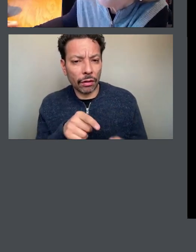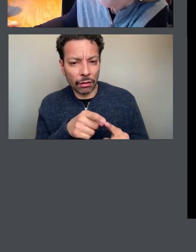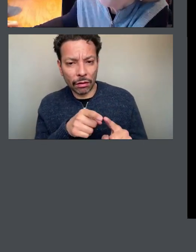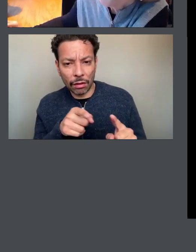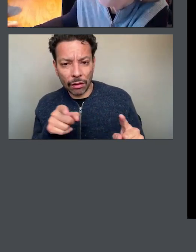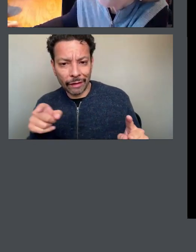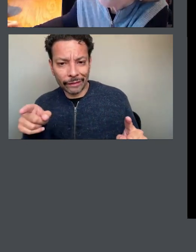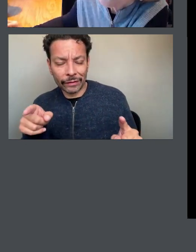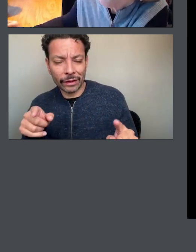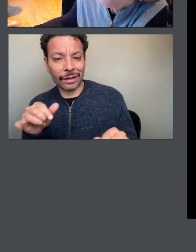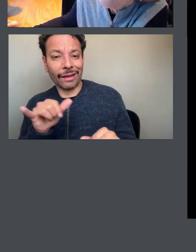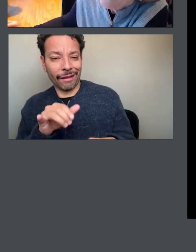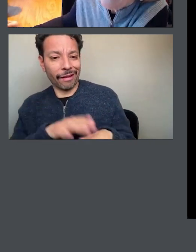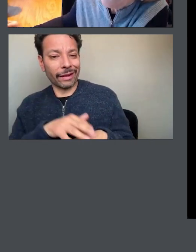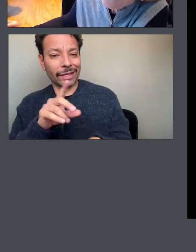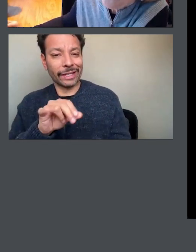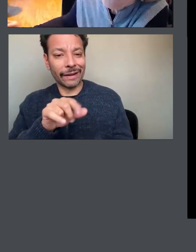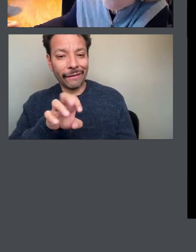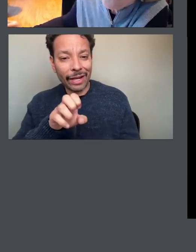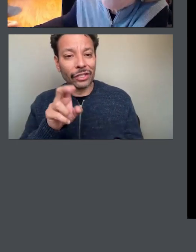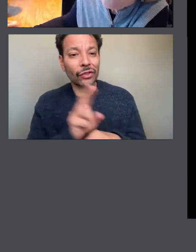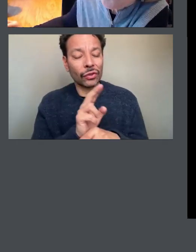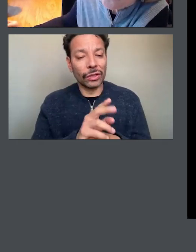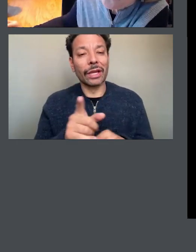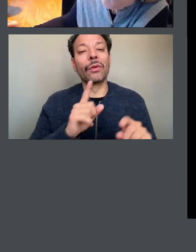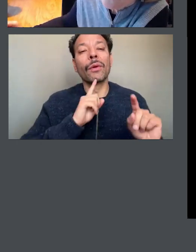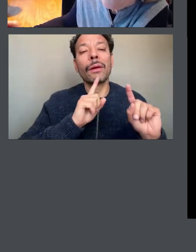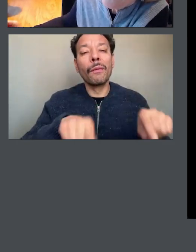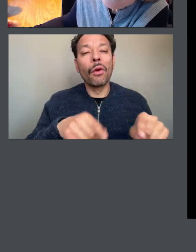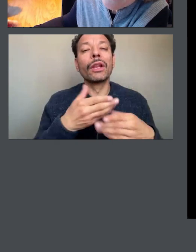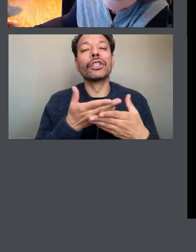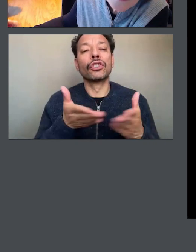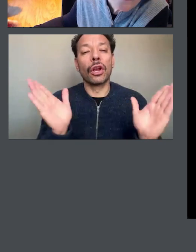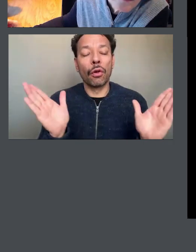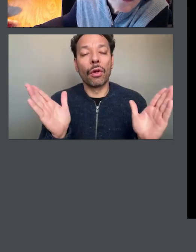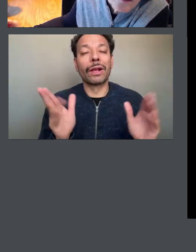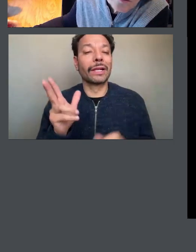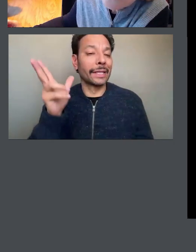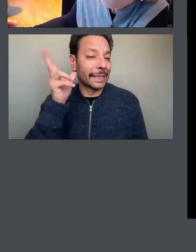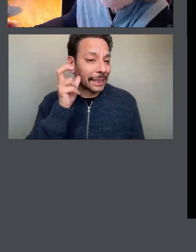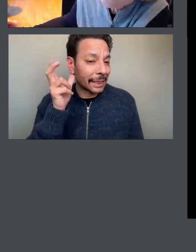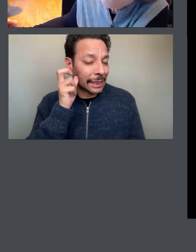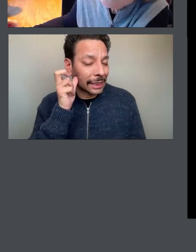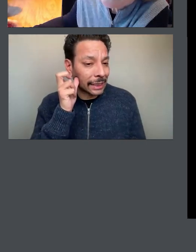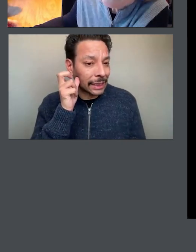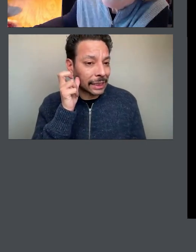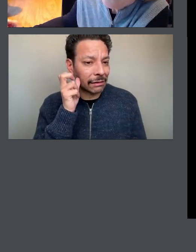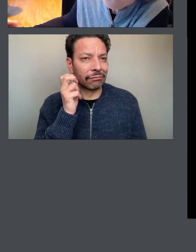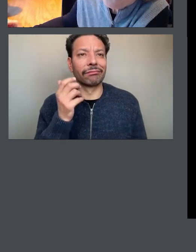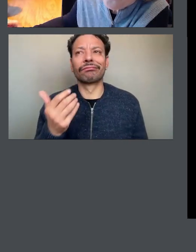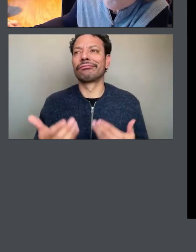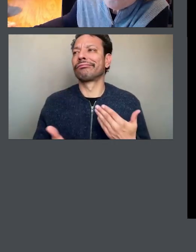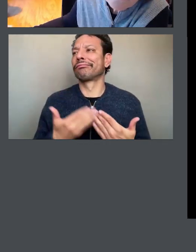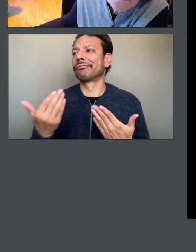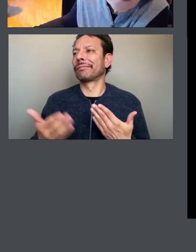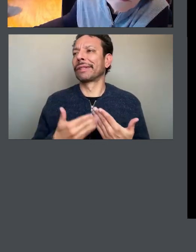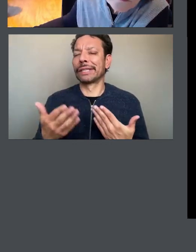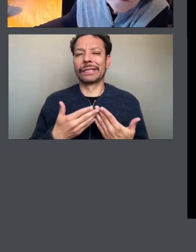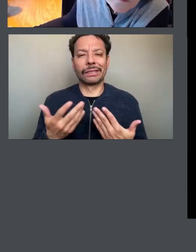device used. And they reported in general that listening was fairly easy